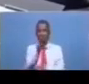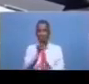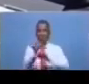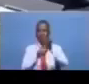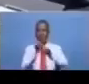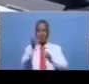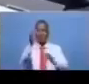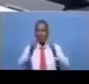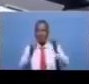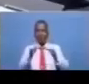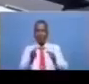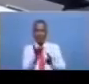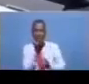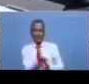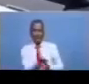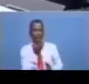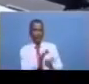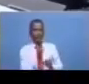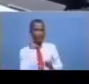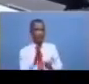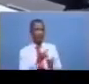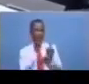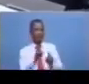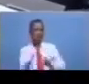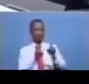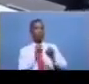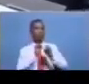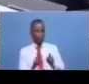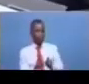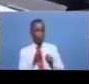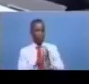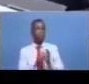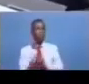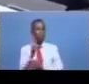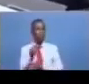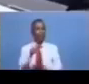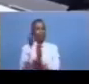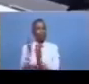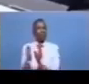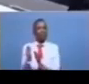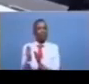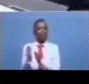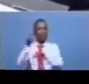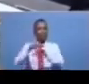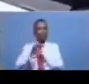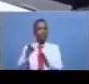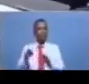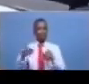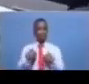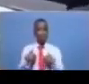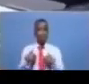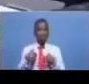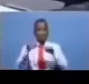cannot say in one breath that I'll be available for cross-examination to answer certain questions, and then when it is time for cross-examination,